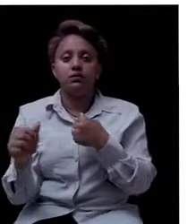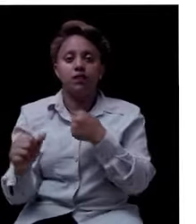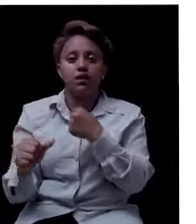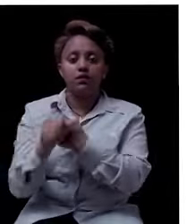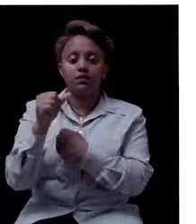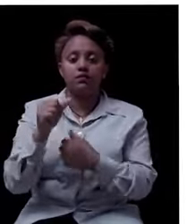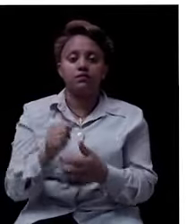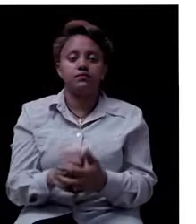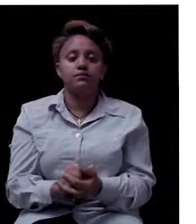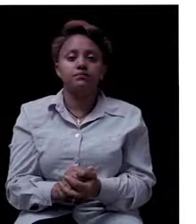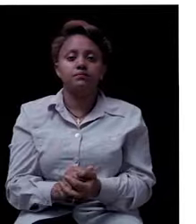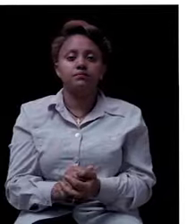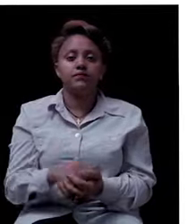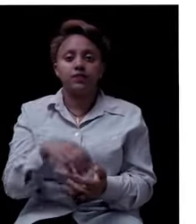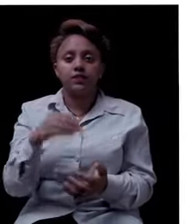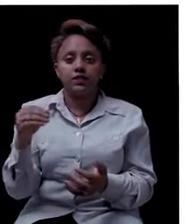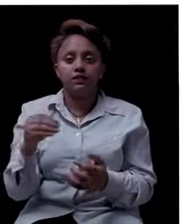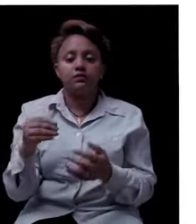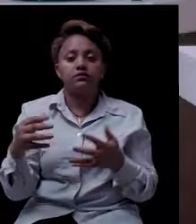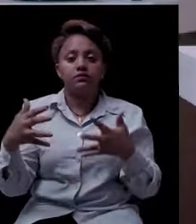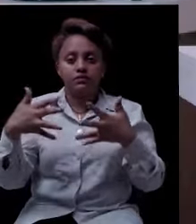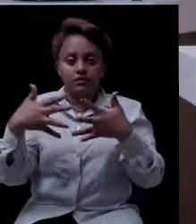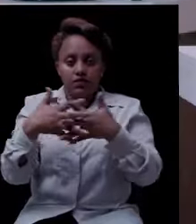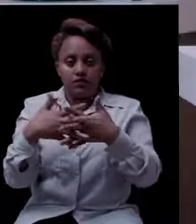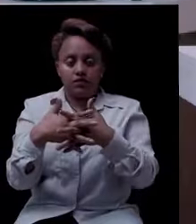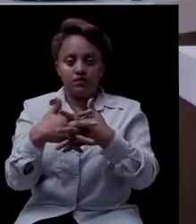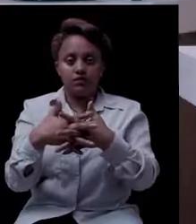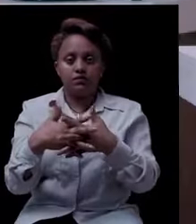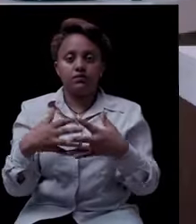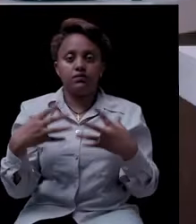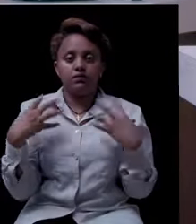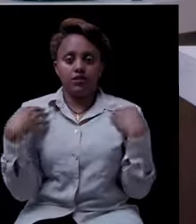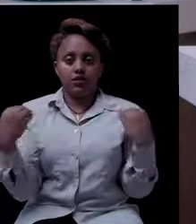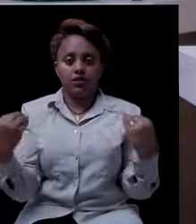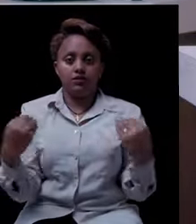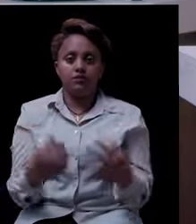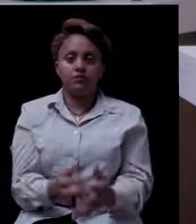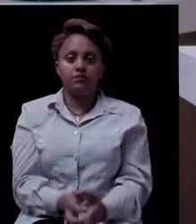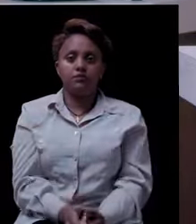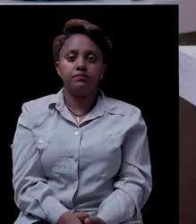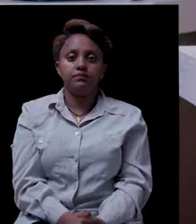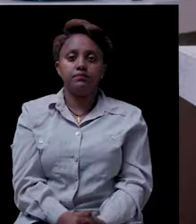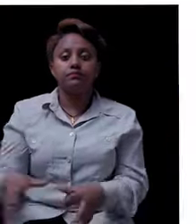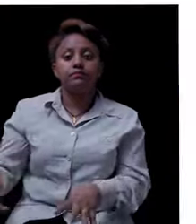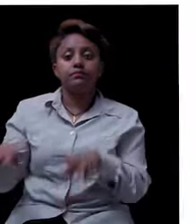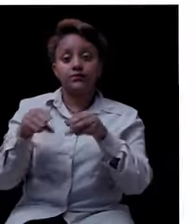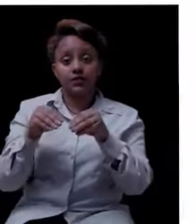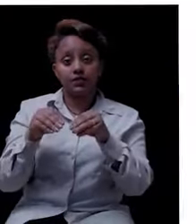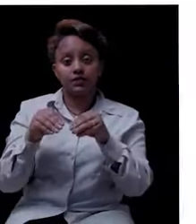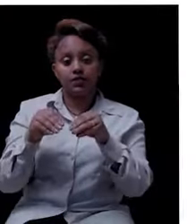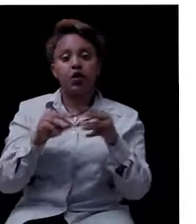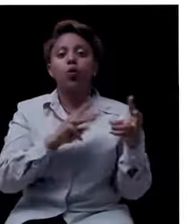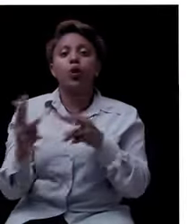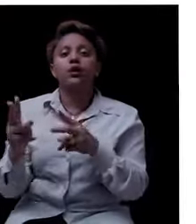resources from both internal and external attacks, and maintaining overall system security and integrity.